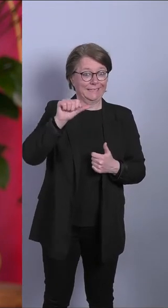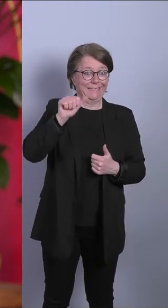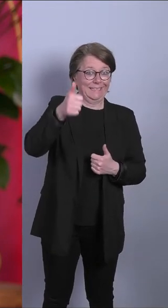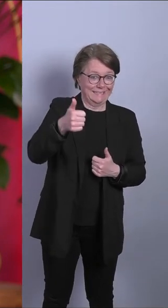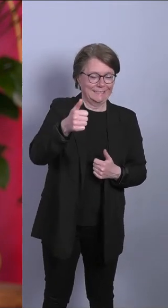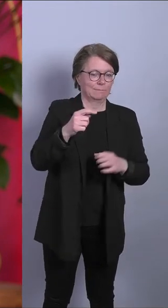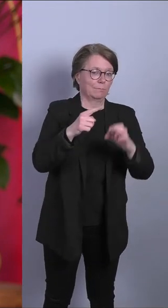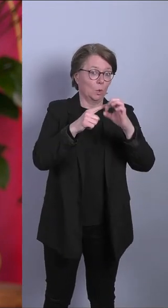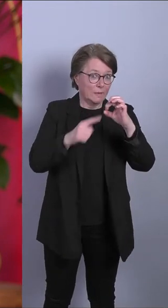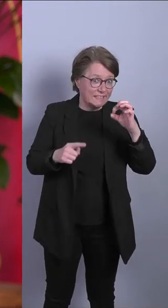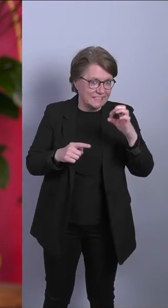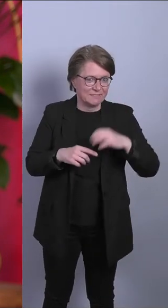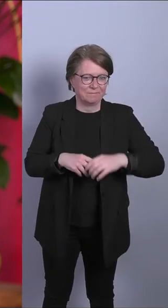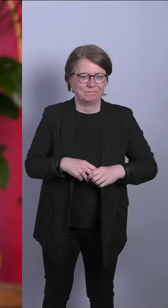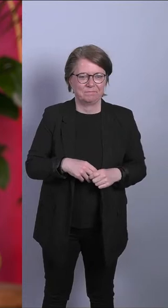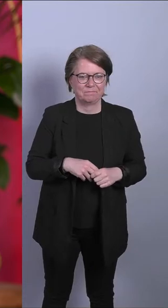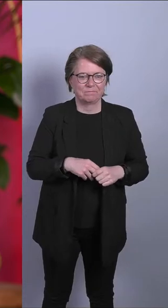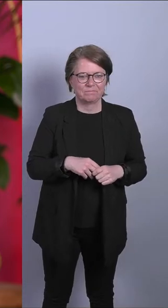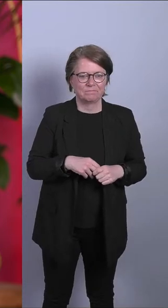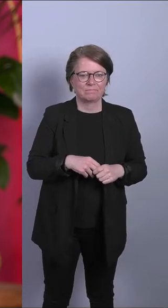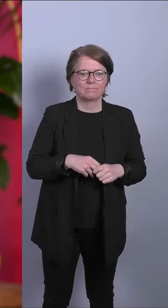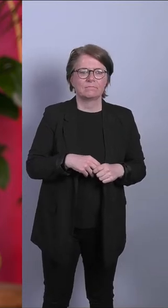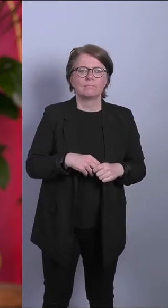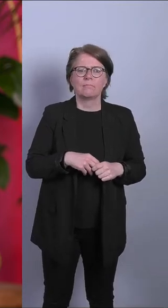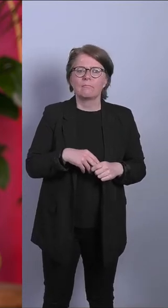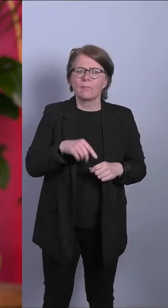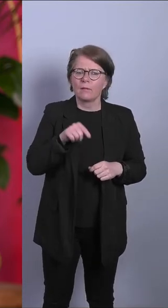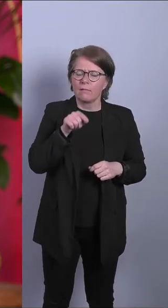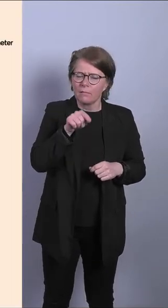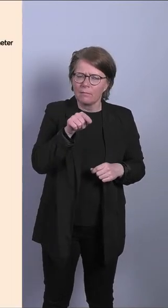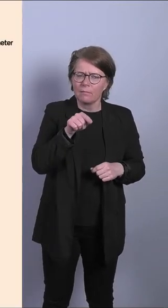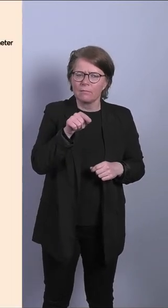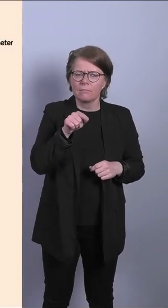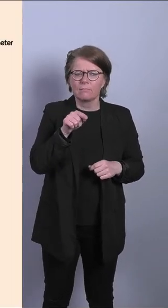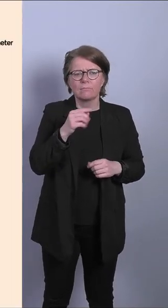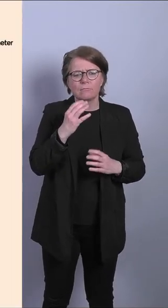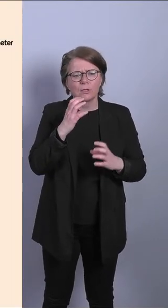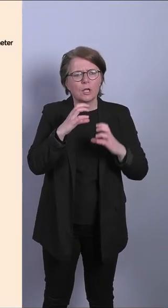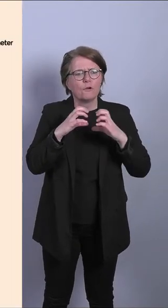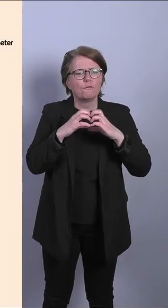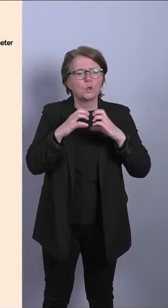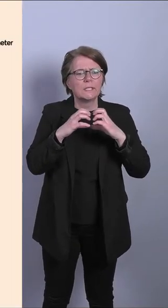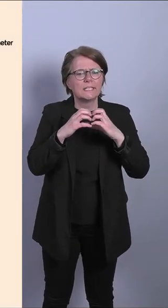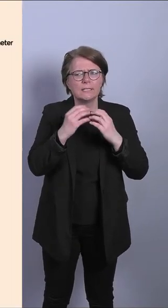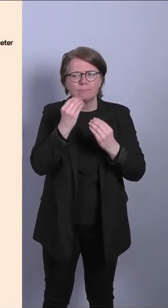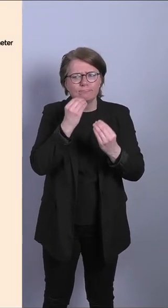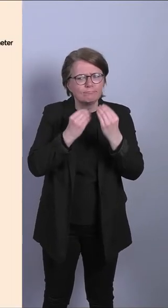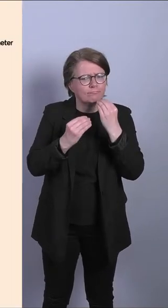question. How much fruit is consumed during the games?